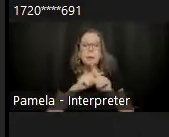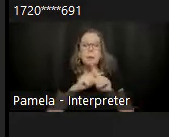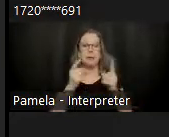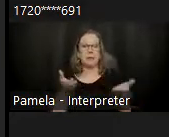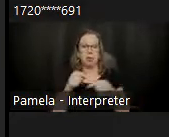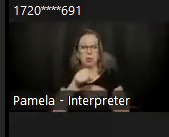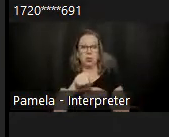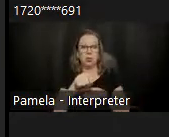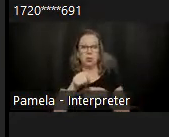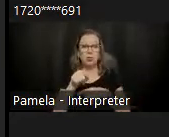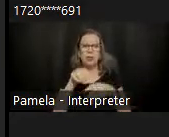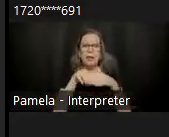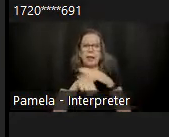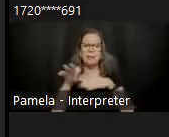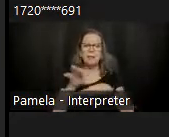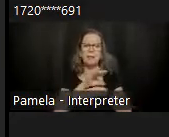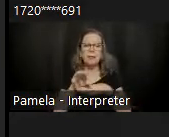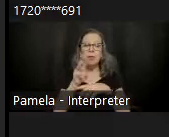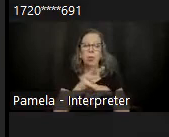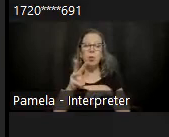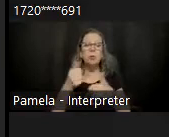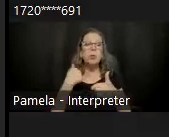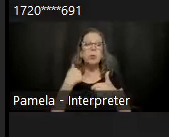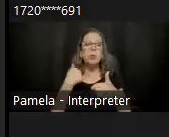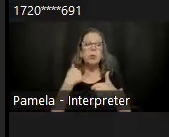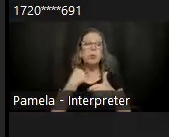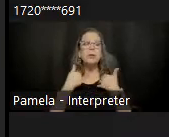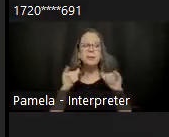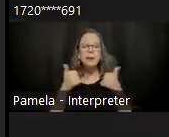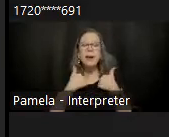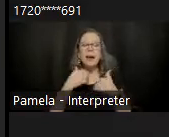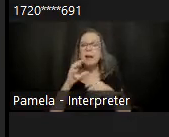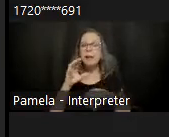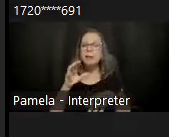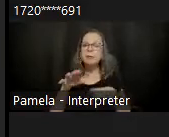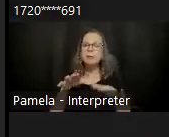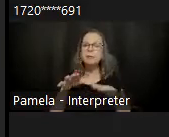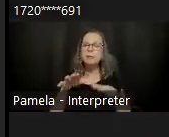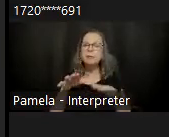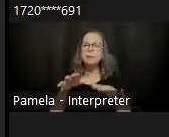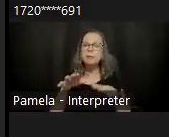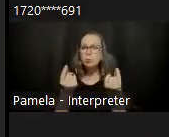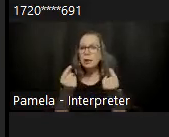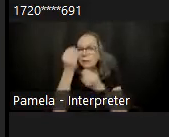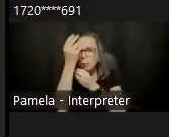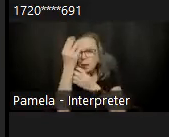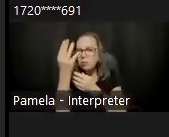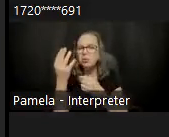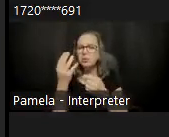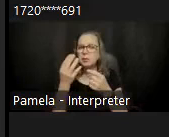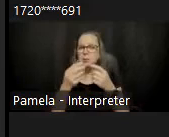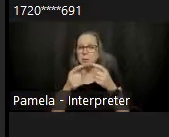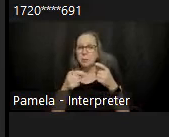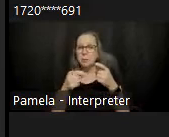and Functional Needs website, we still have our overview, our purpose, and our contact information. But you'll see our drop-down